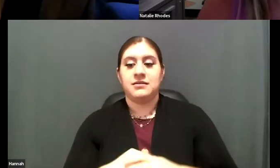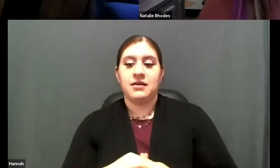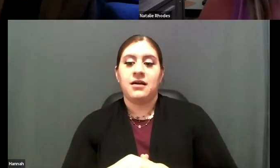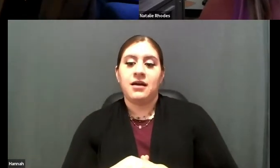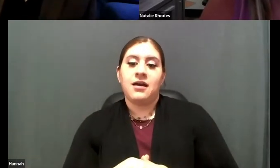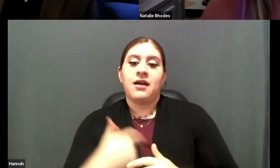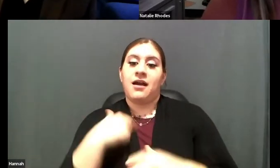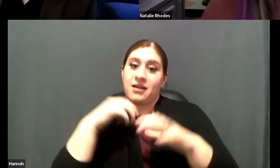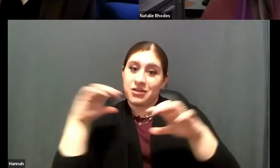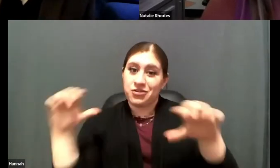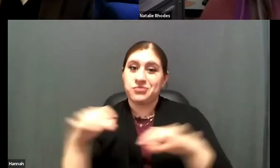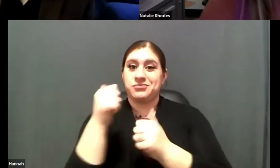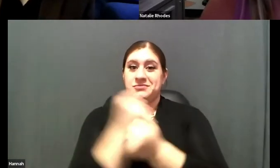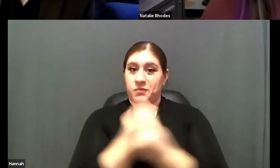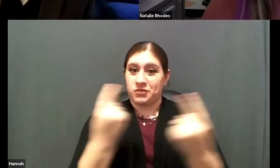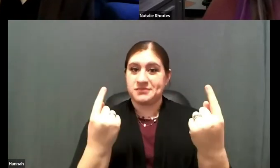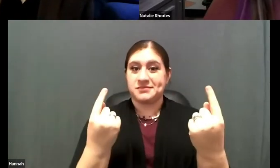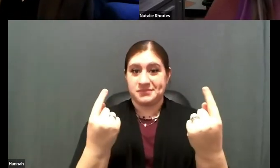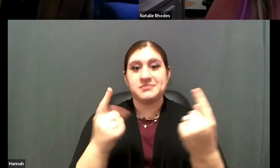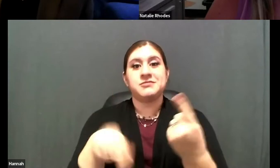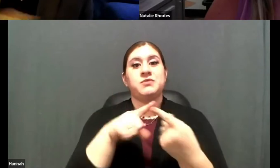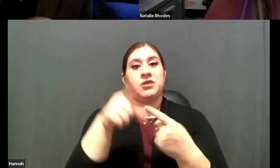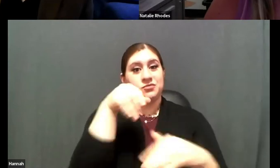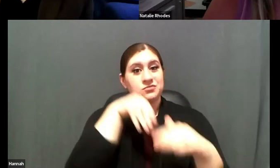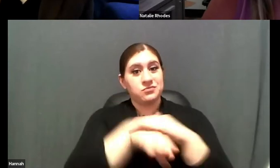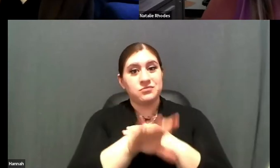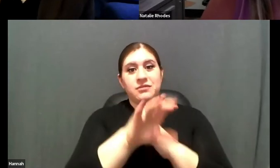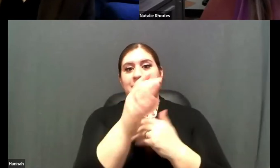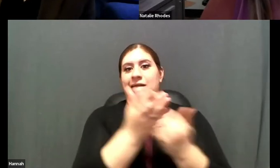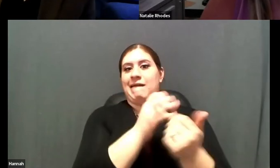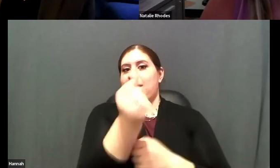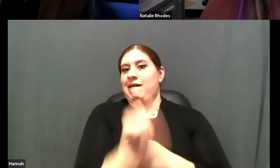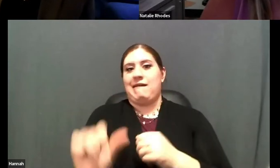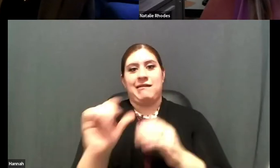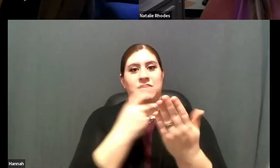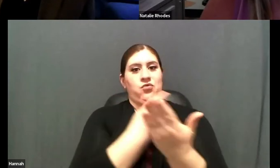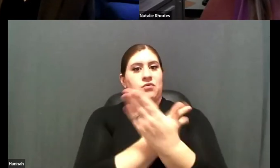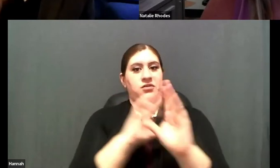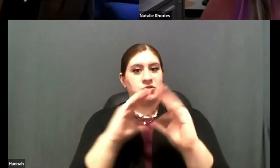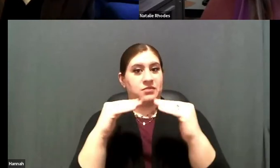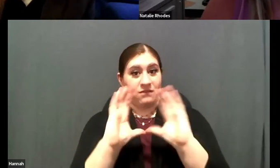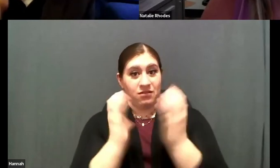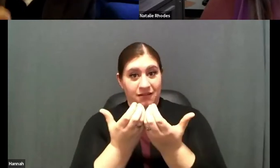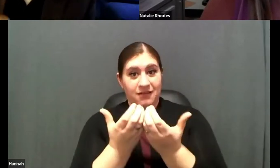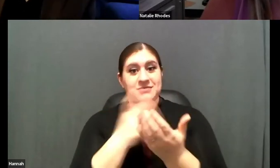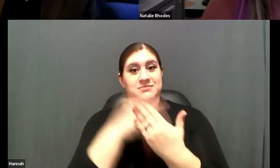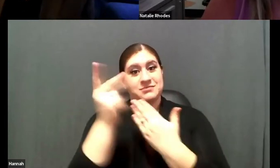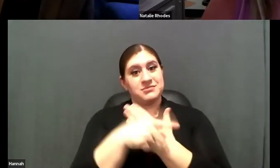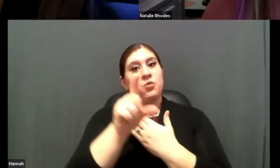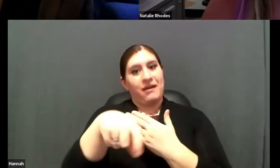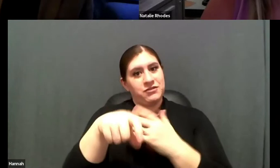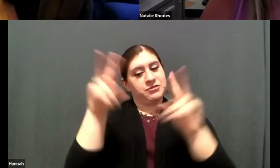And I encourage everyone, whenever you're coming into any graduate level program, you need to